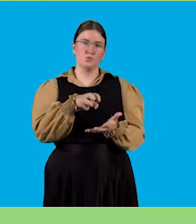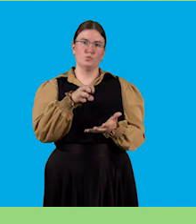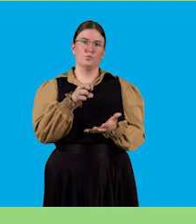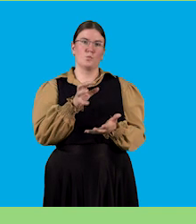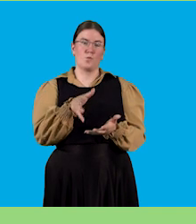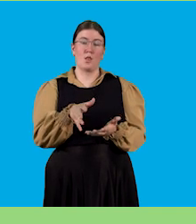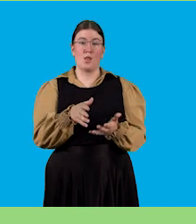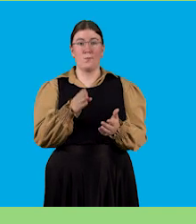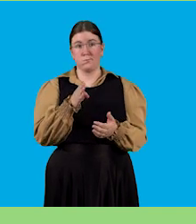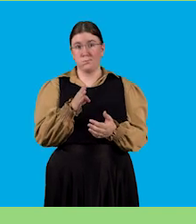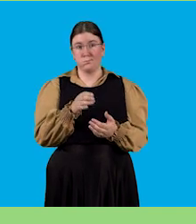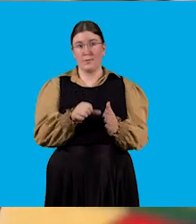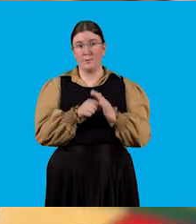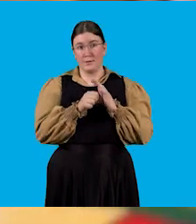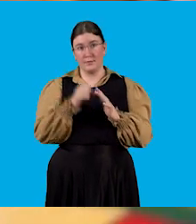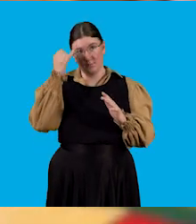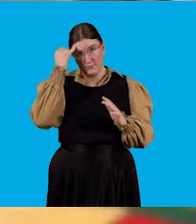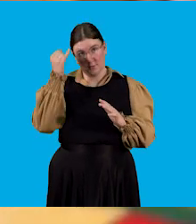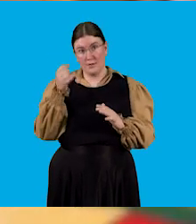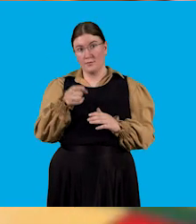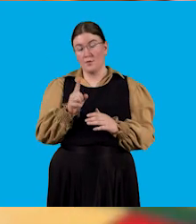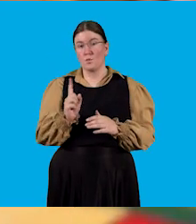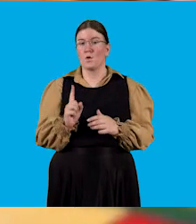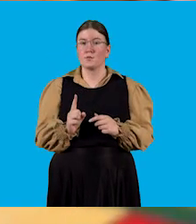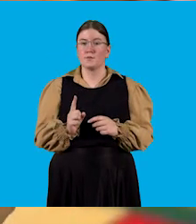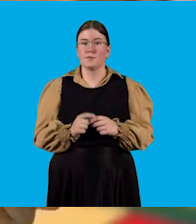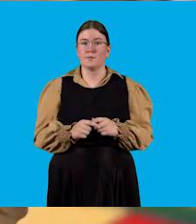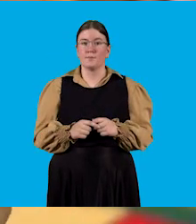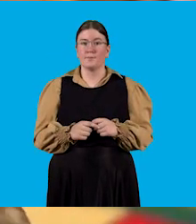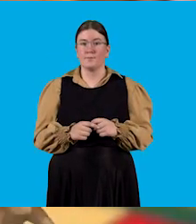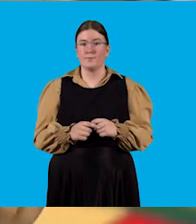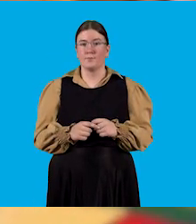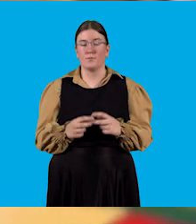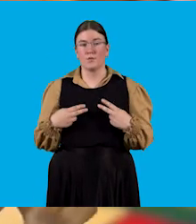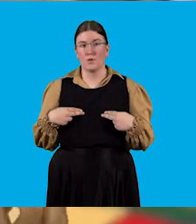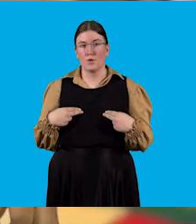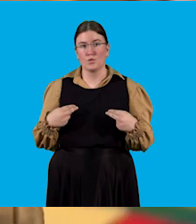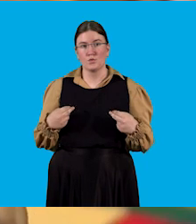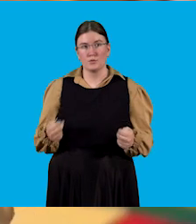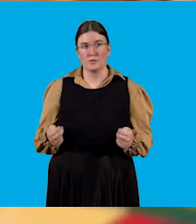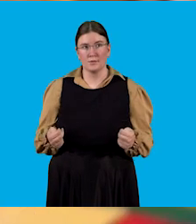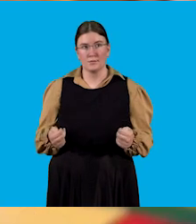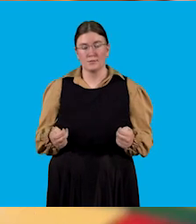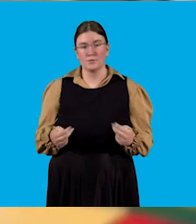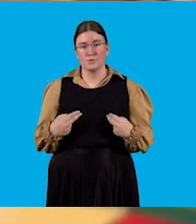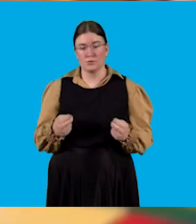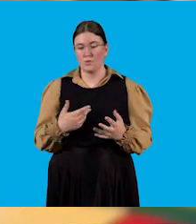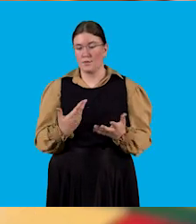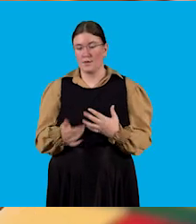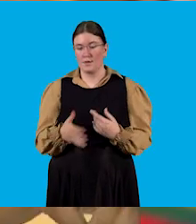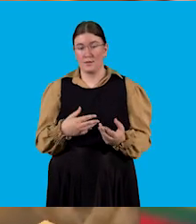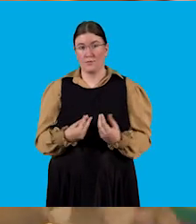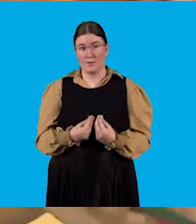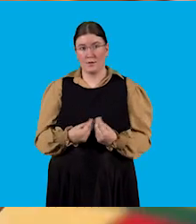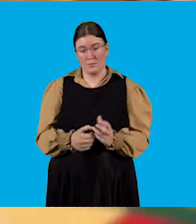real idea or the main concept that is shared here is that the nutrients and whatever that the